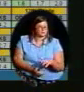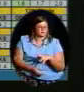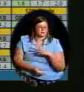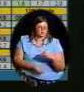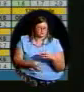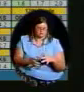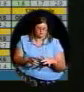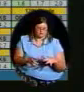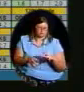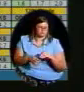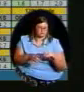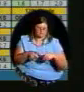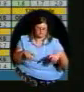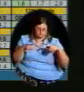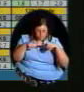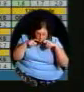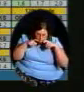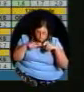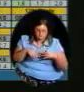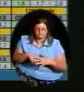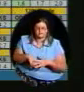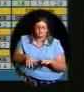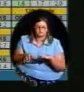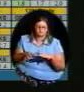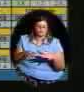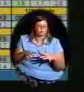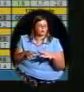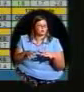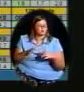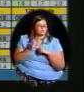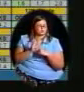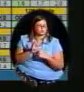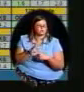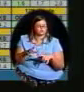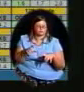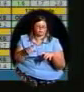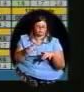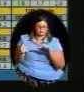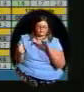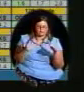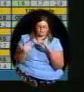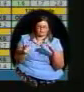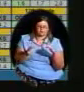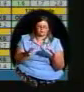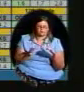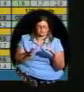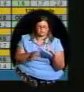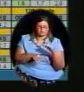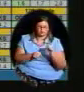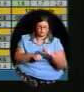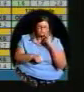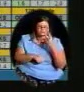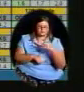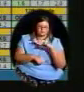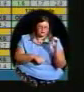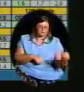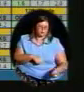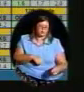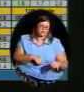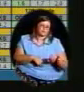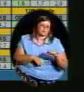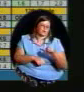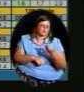Okay, this chart is the one that compares where those students aren't different. And so as you can see, there's Olathe, Johnson County,